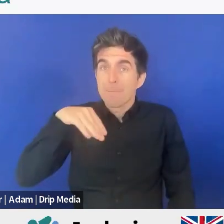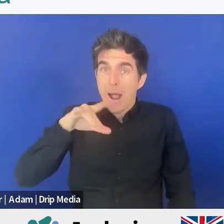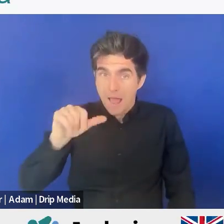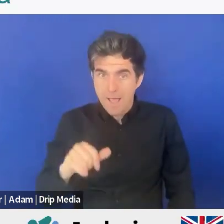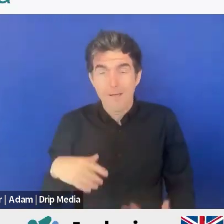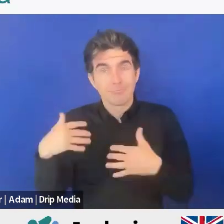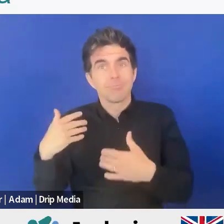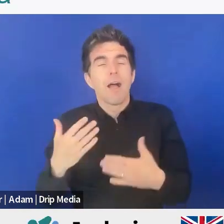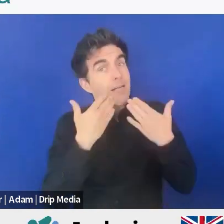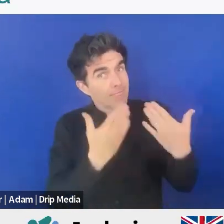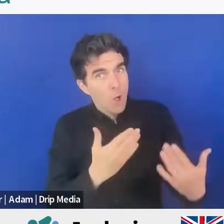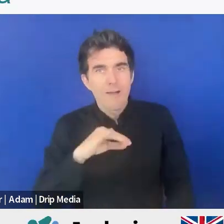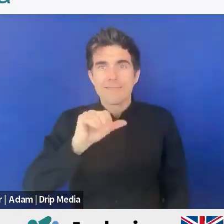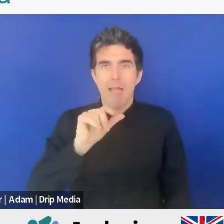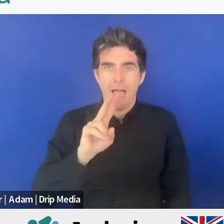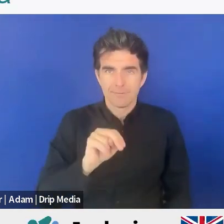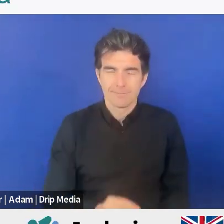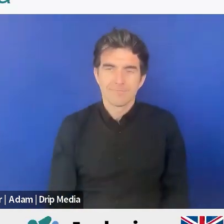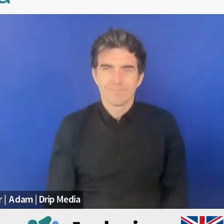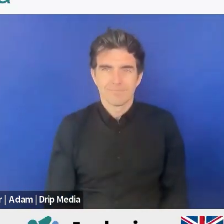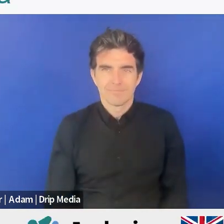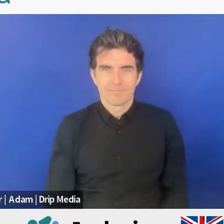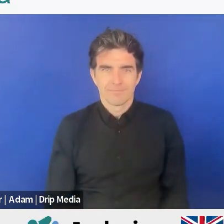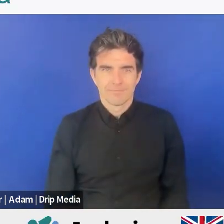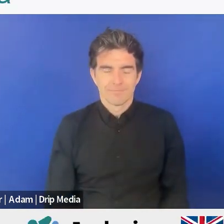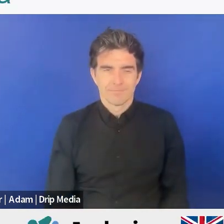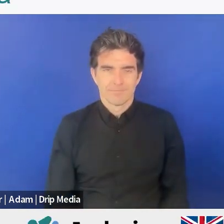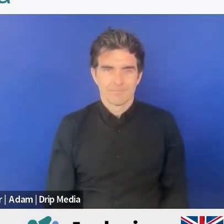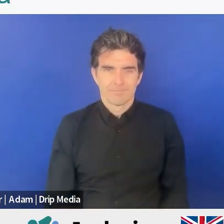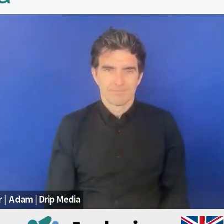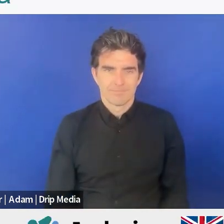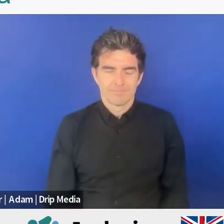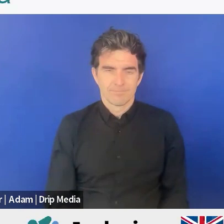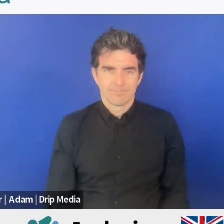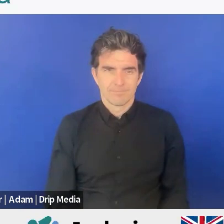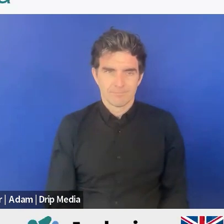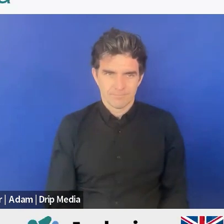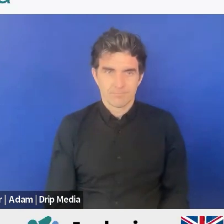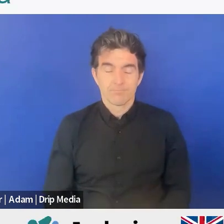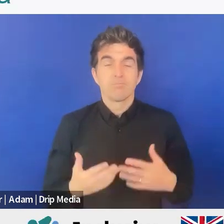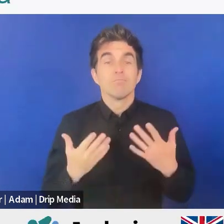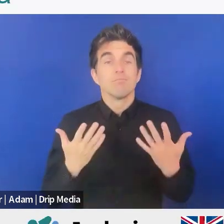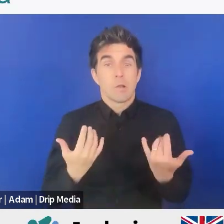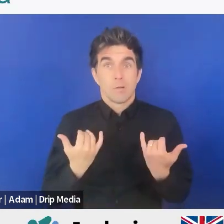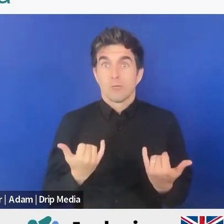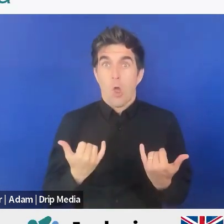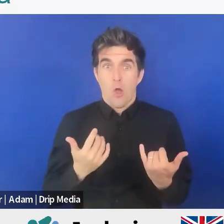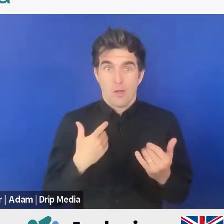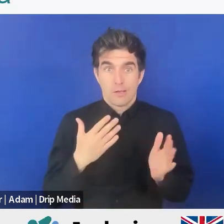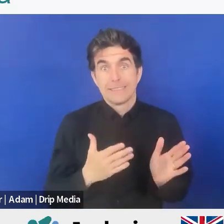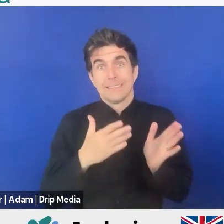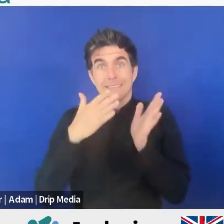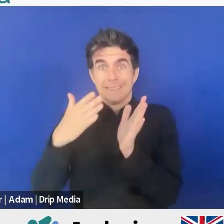Thank you so much to Ian, both of you for your insights. We will move to the